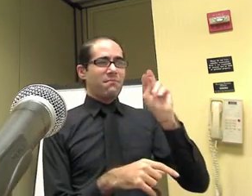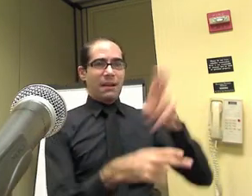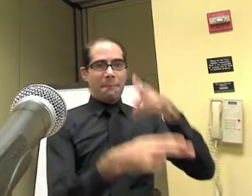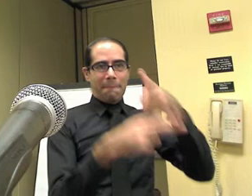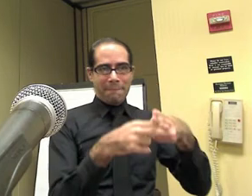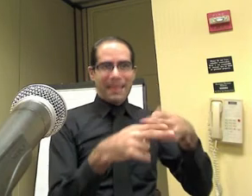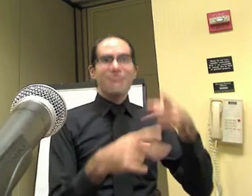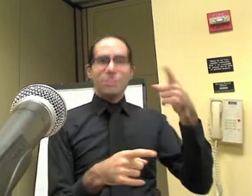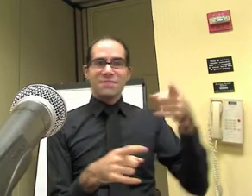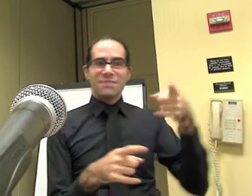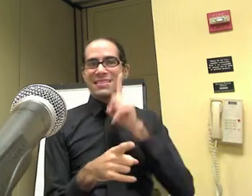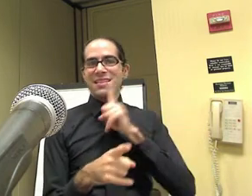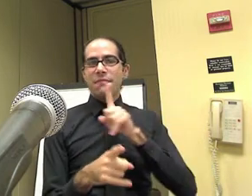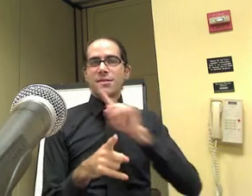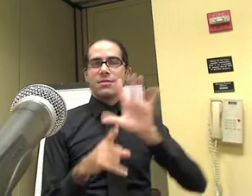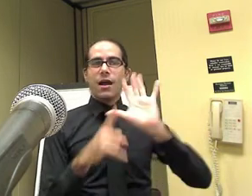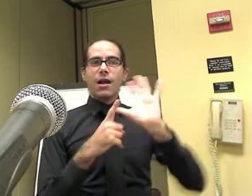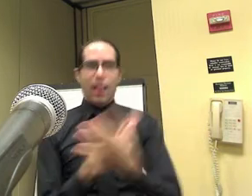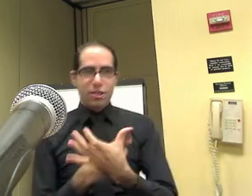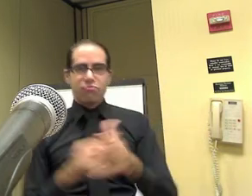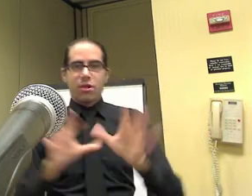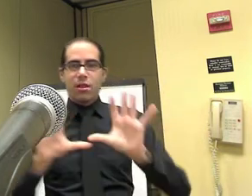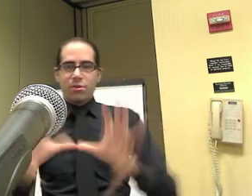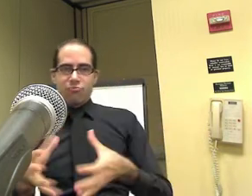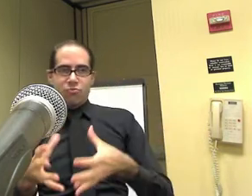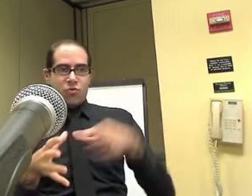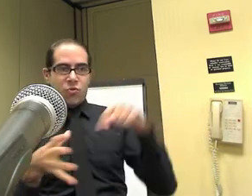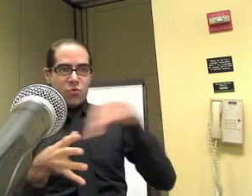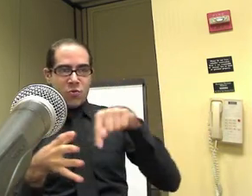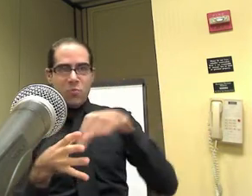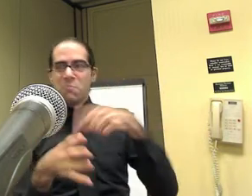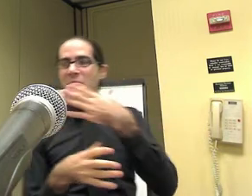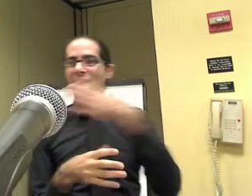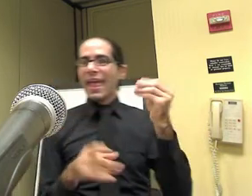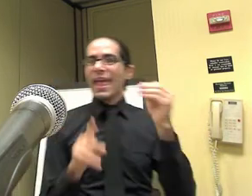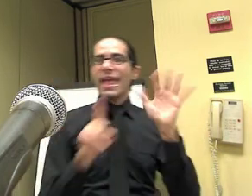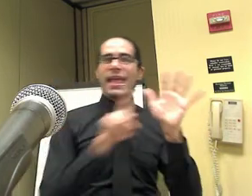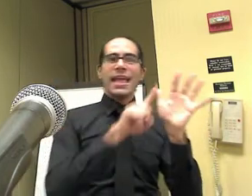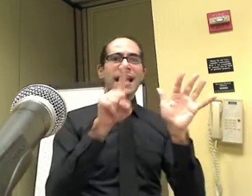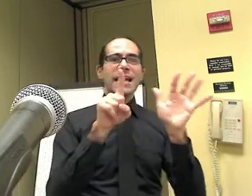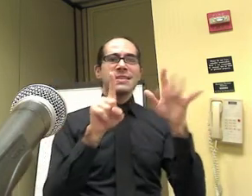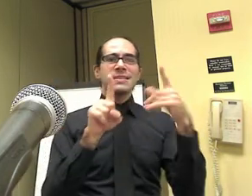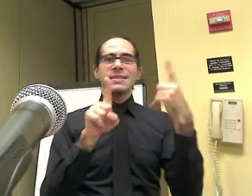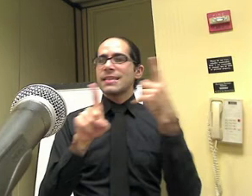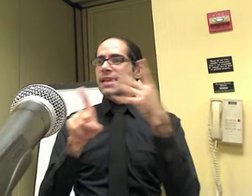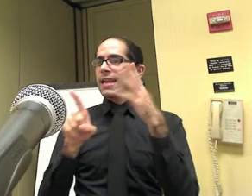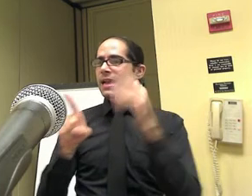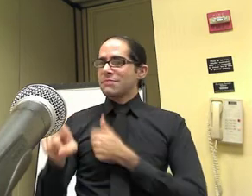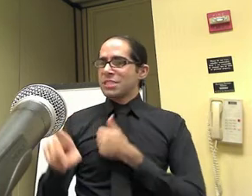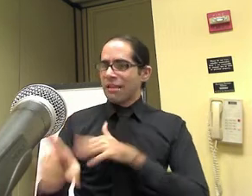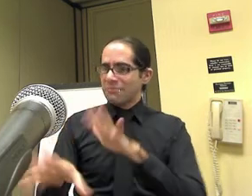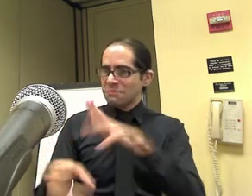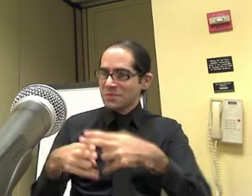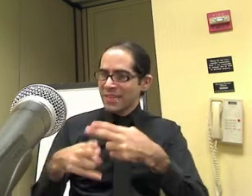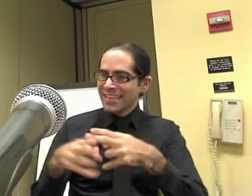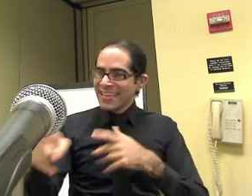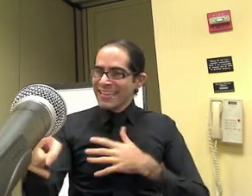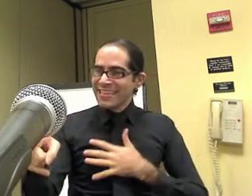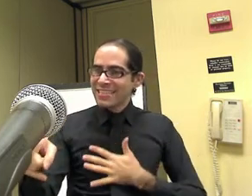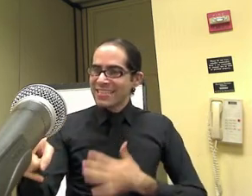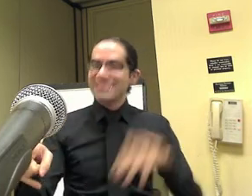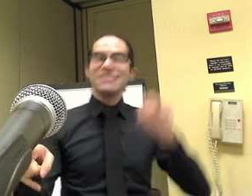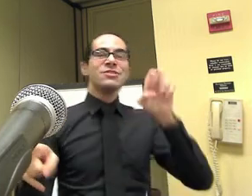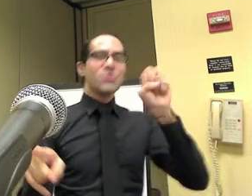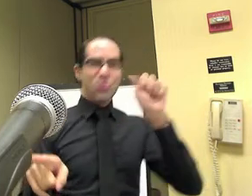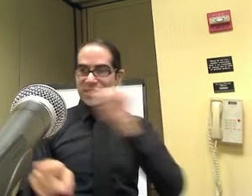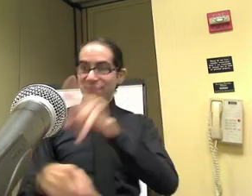through the museum. And it's like Simone mentioned earlier, the deaf cultural experience and, I'm sorry, what's